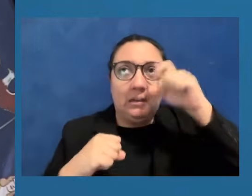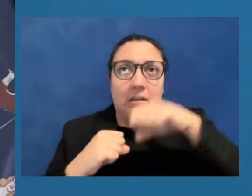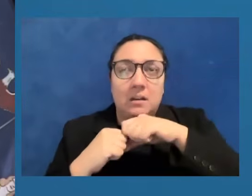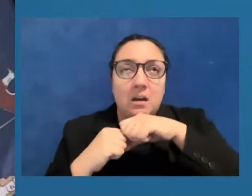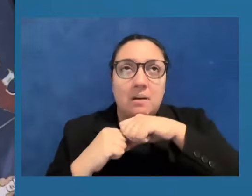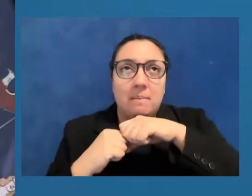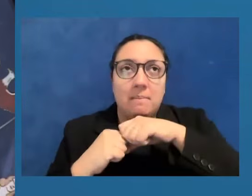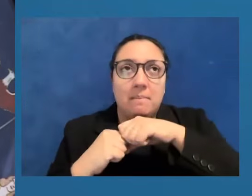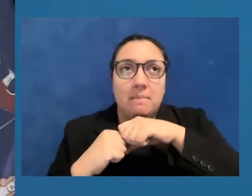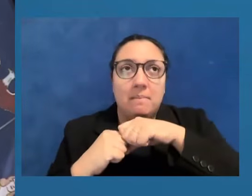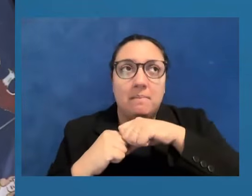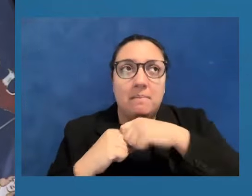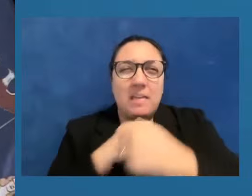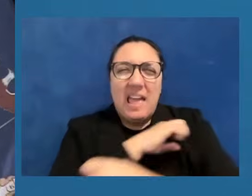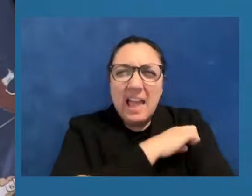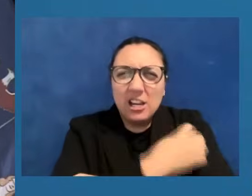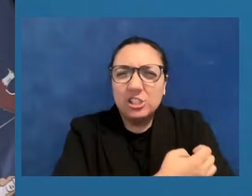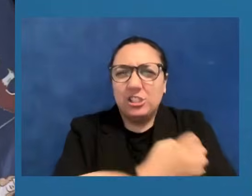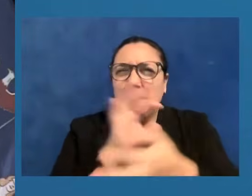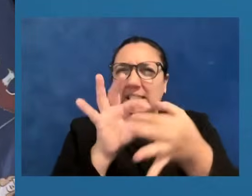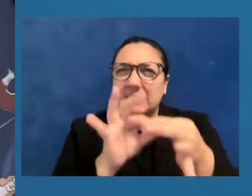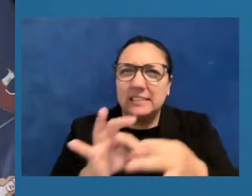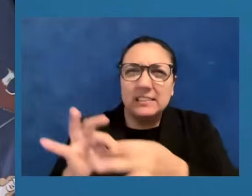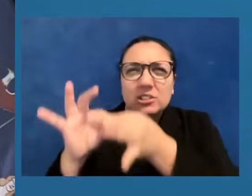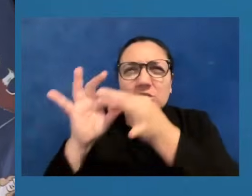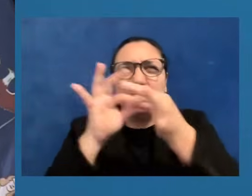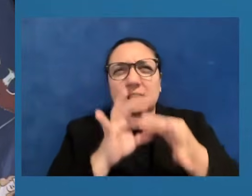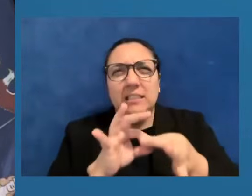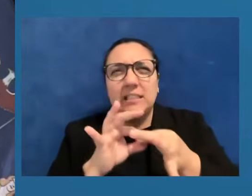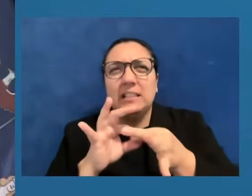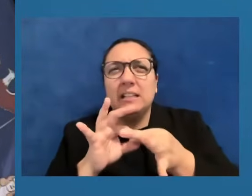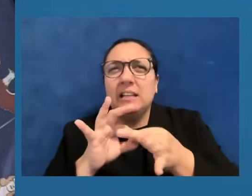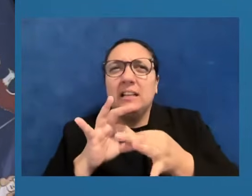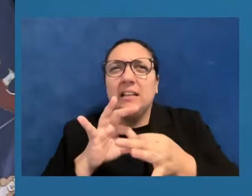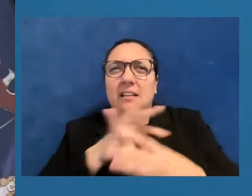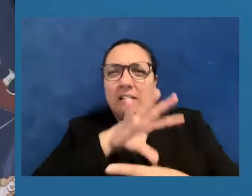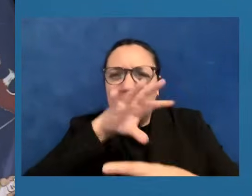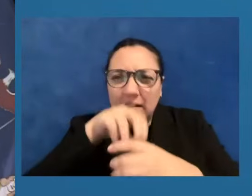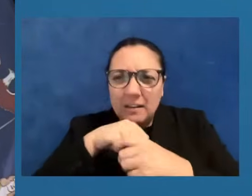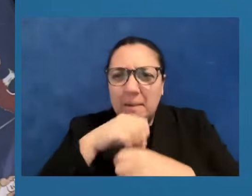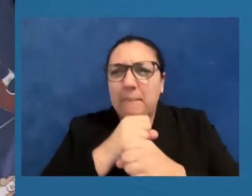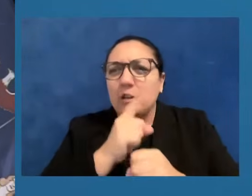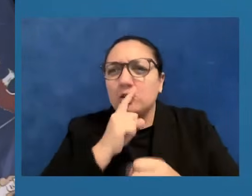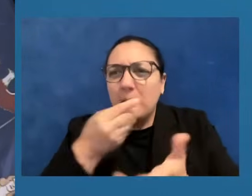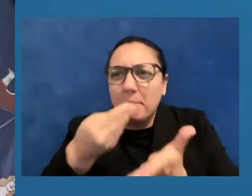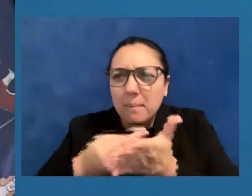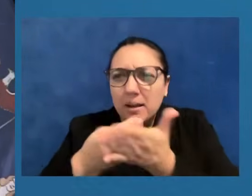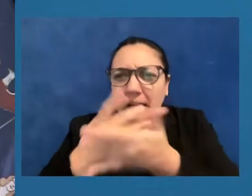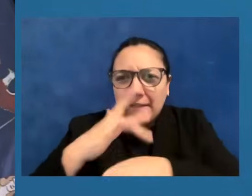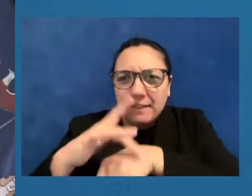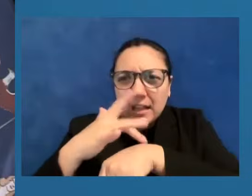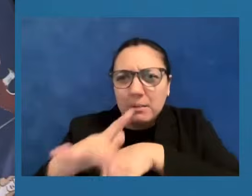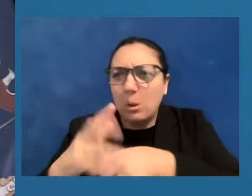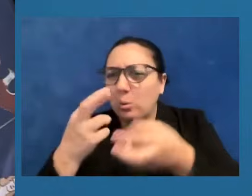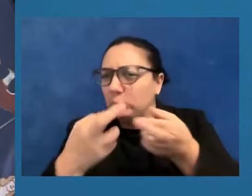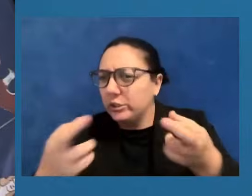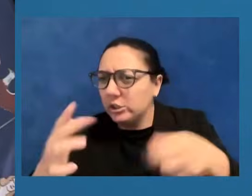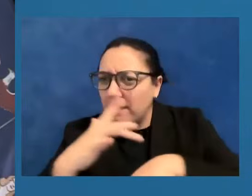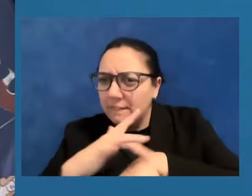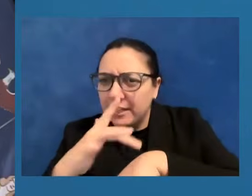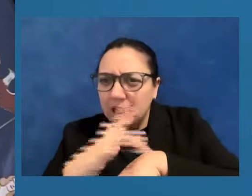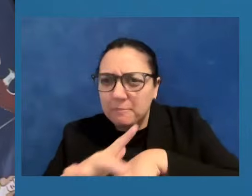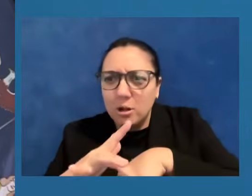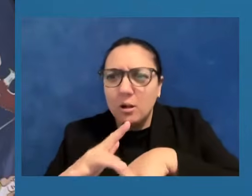energy and synergy that goes into making sure that the money is there, the resources is there, that the momentum is